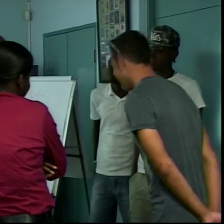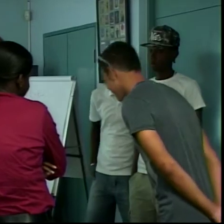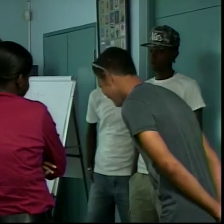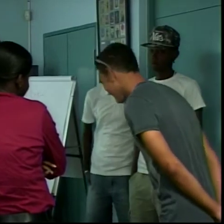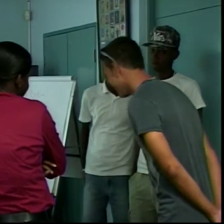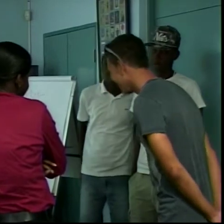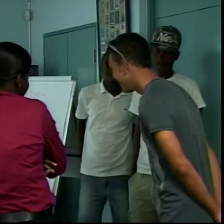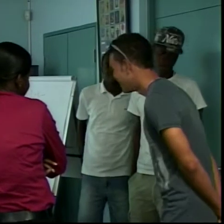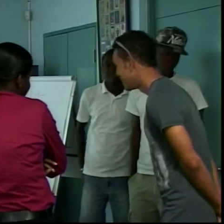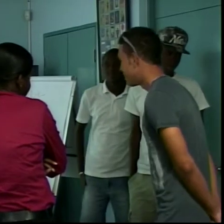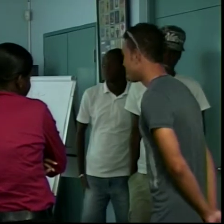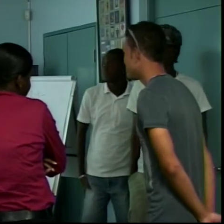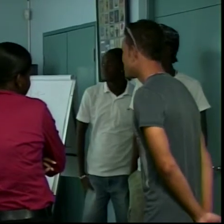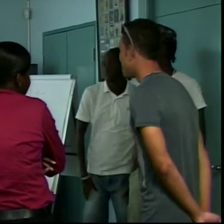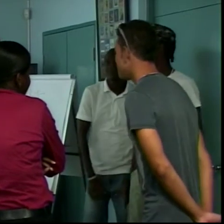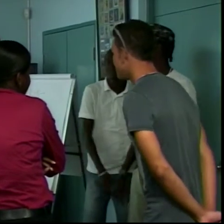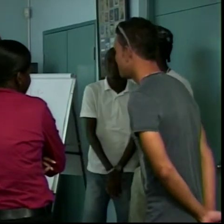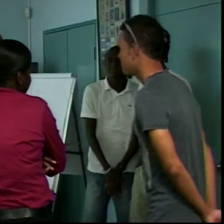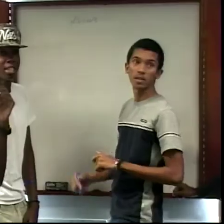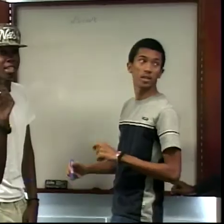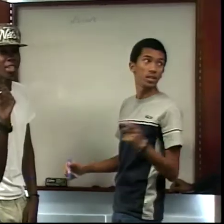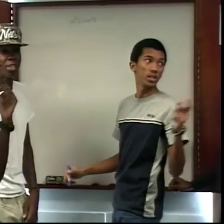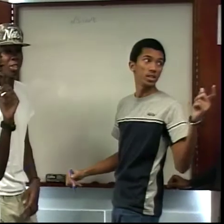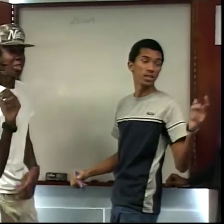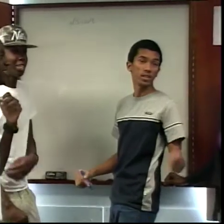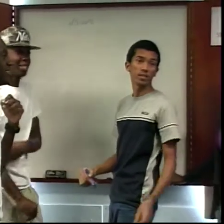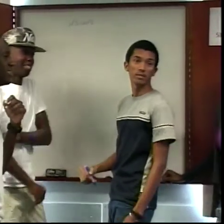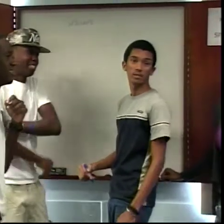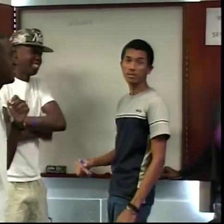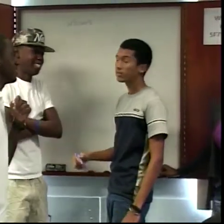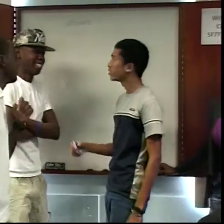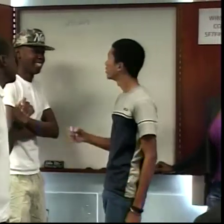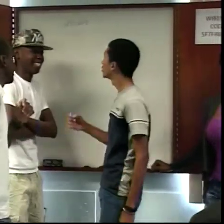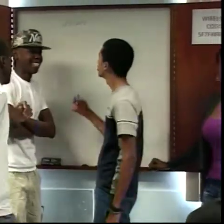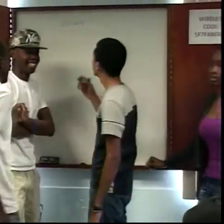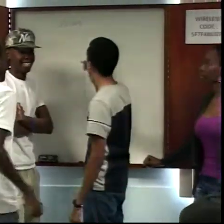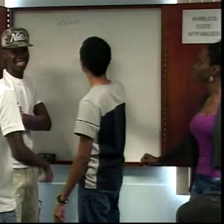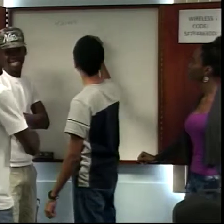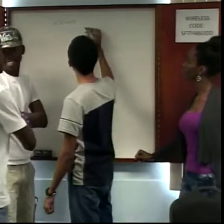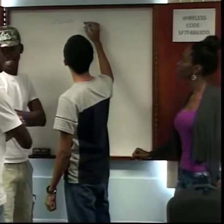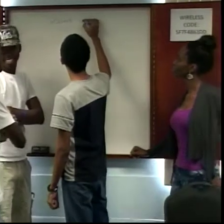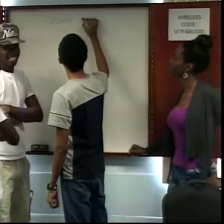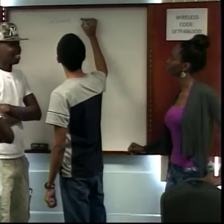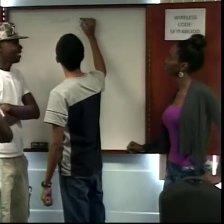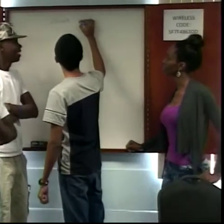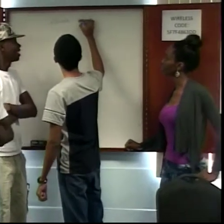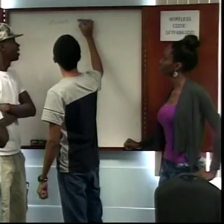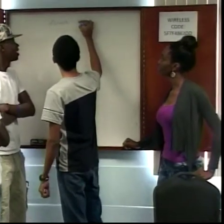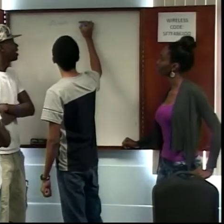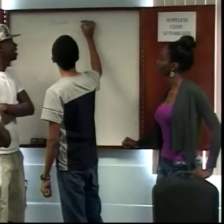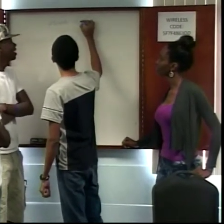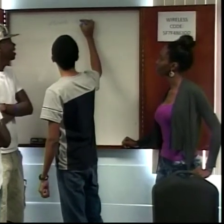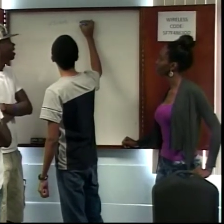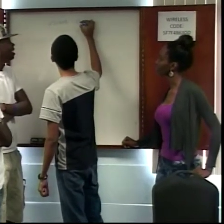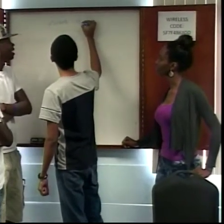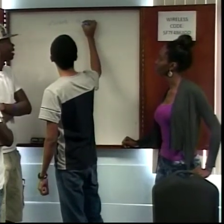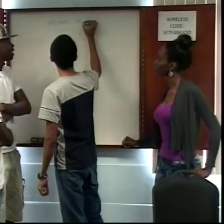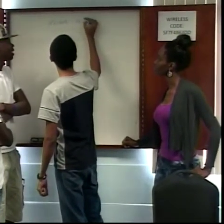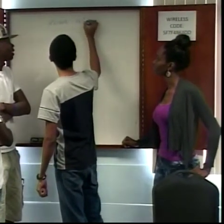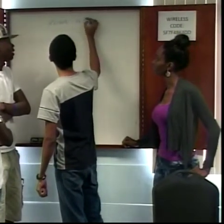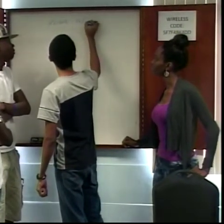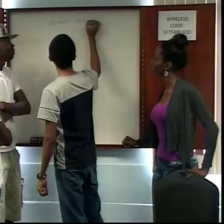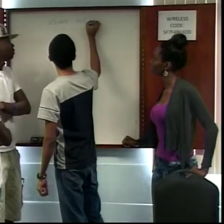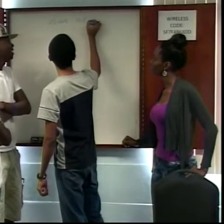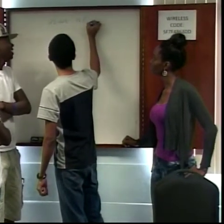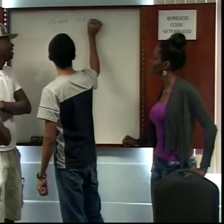social media, personal branding, and public image, as well as public speaking. The interactive and practical session was enjoyed